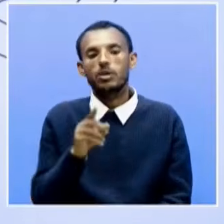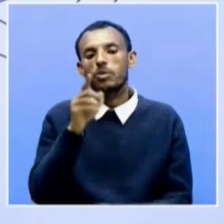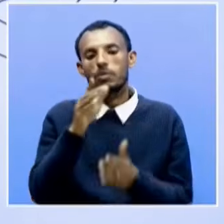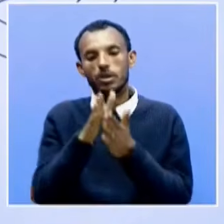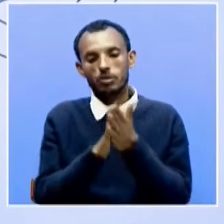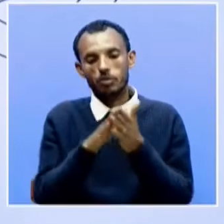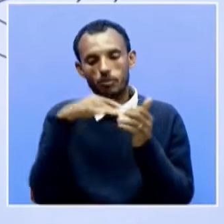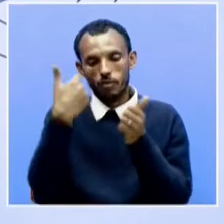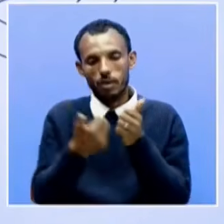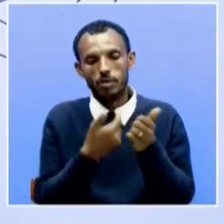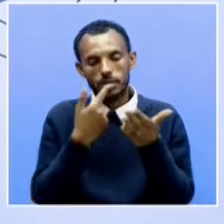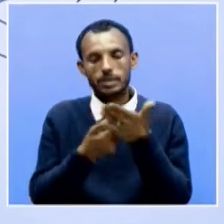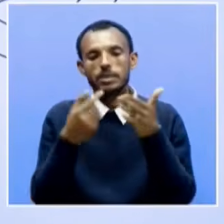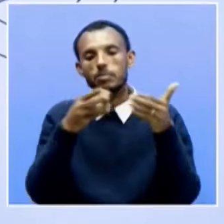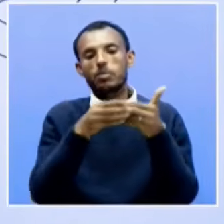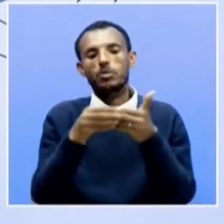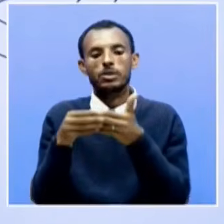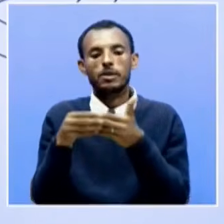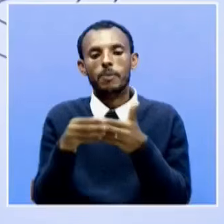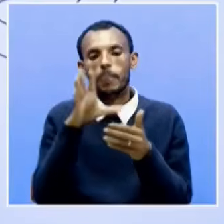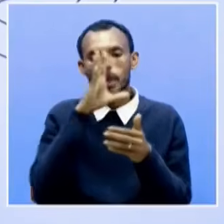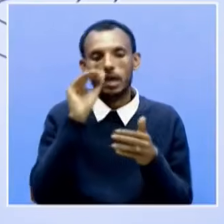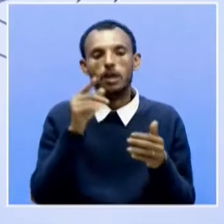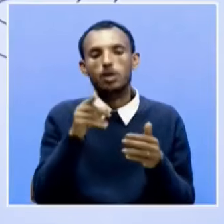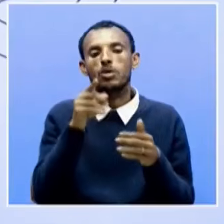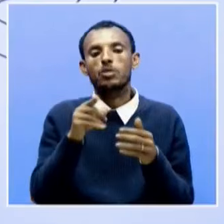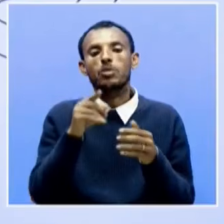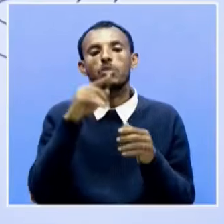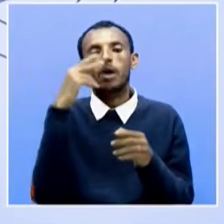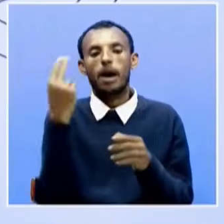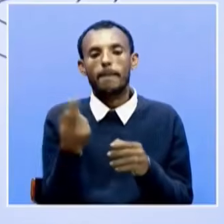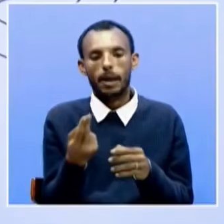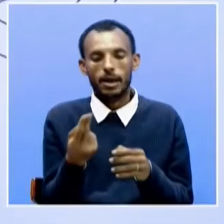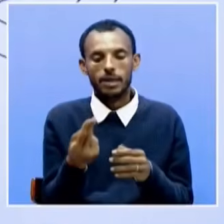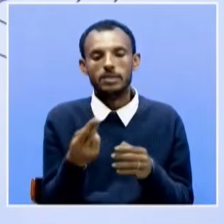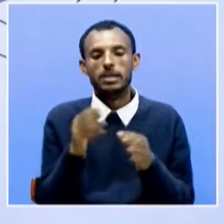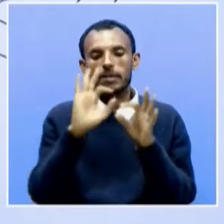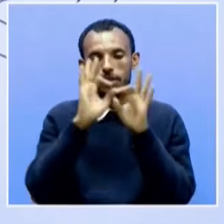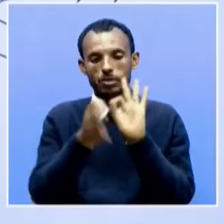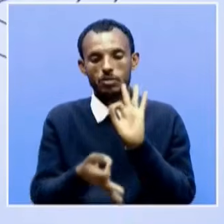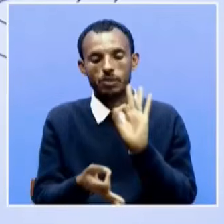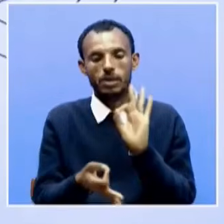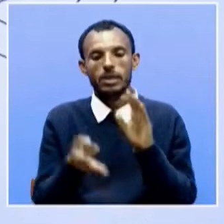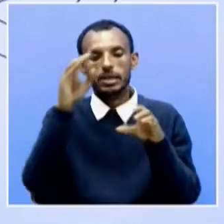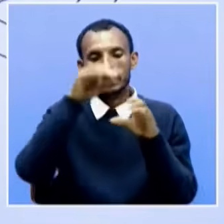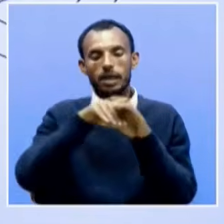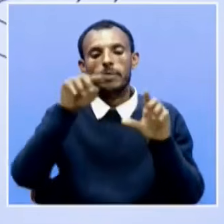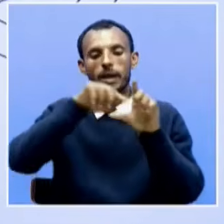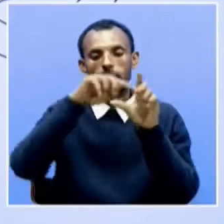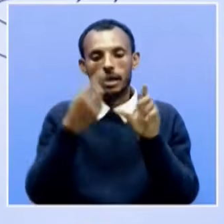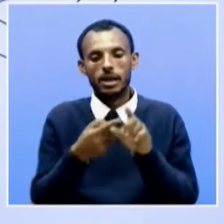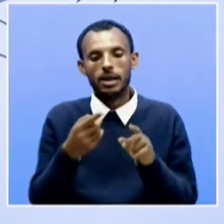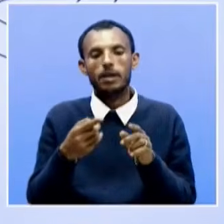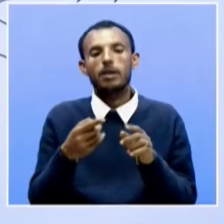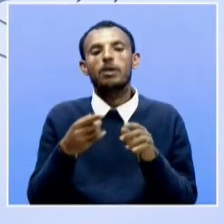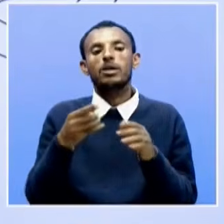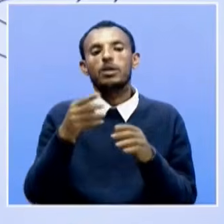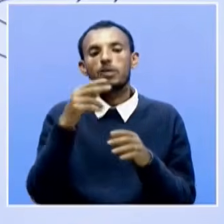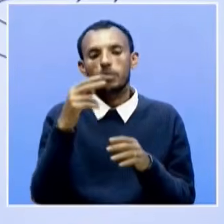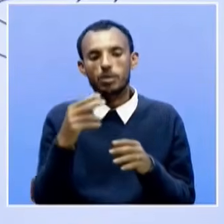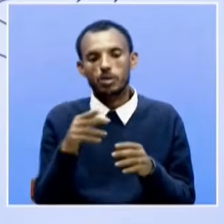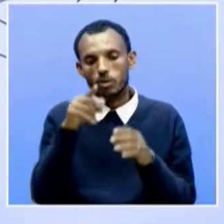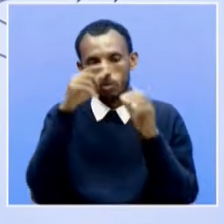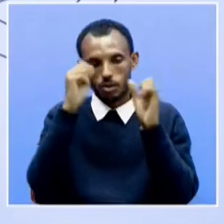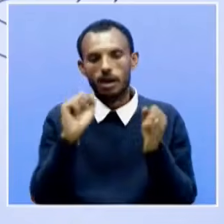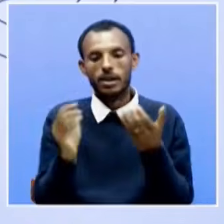to follow this procedure and you need to apply the definition of inscribed angle properly so that you